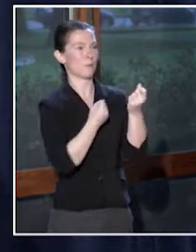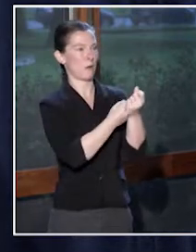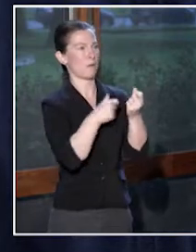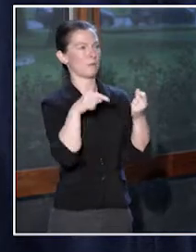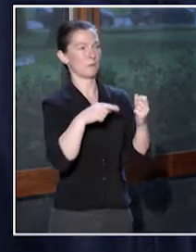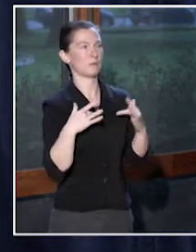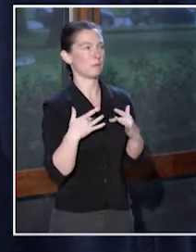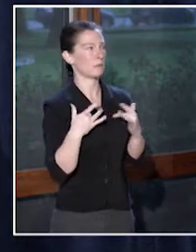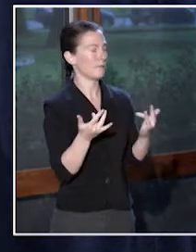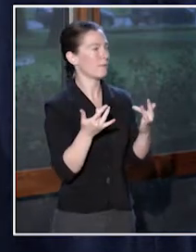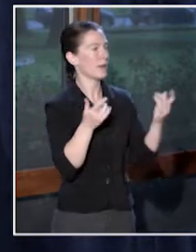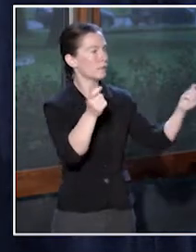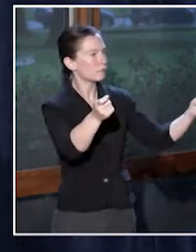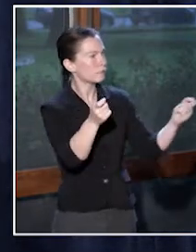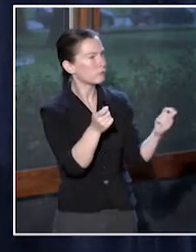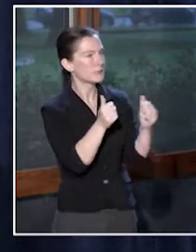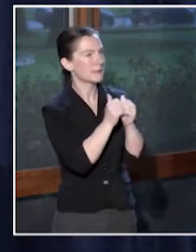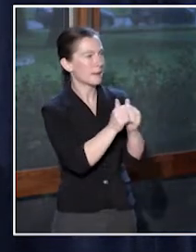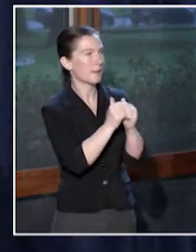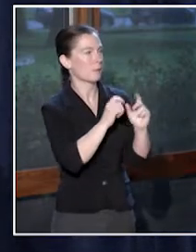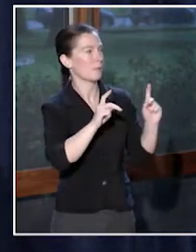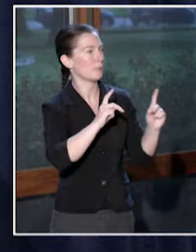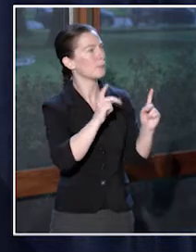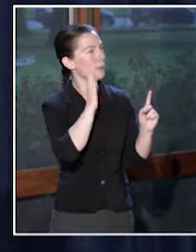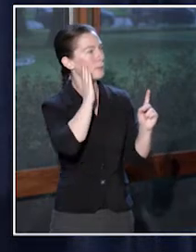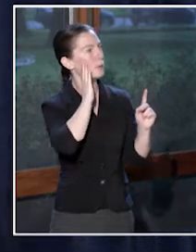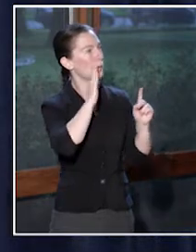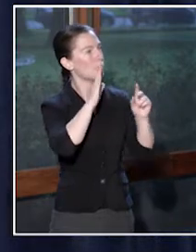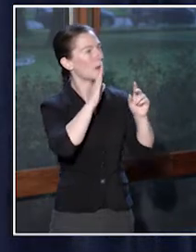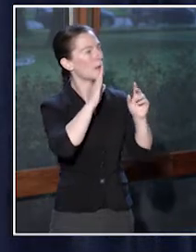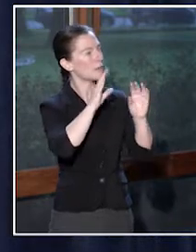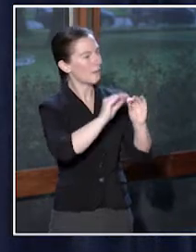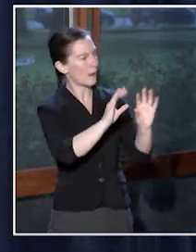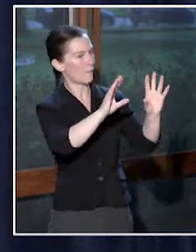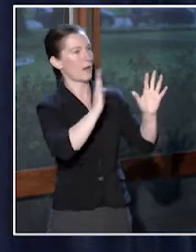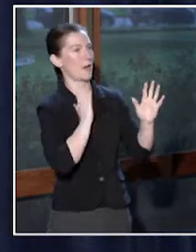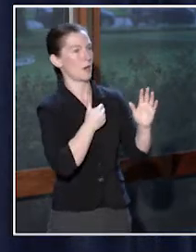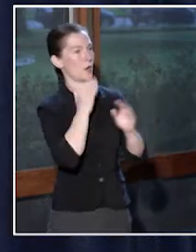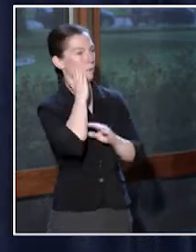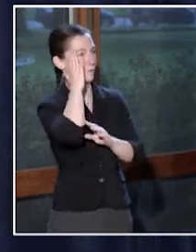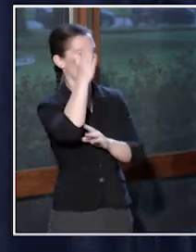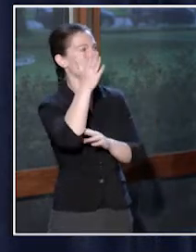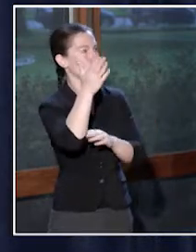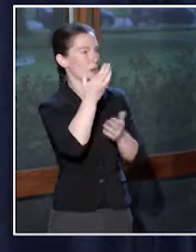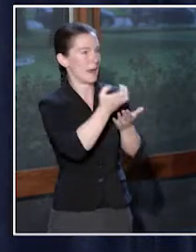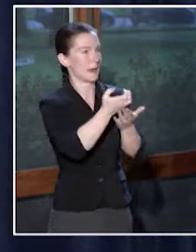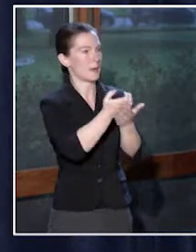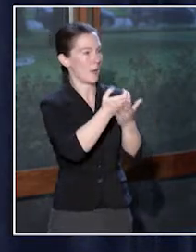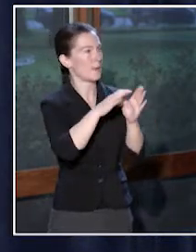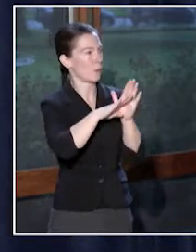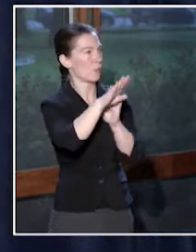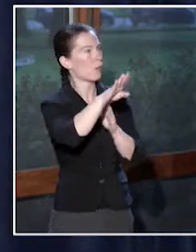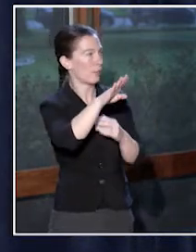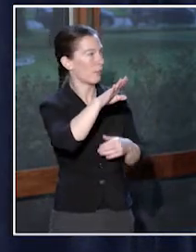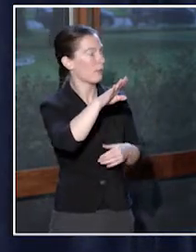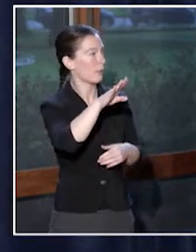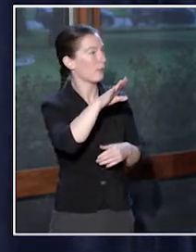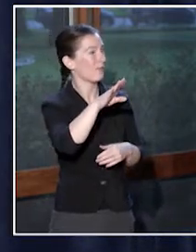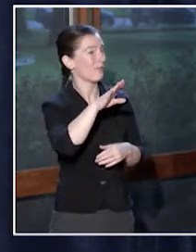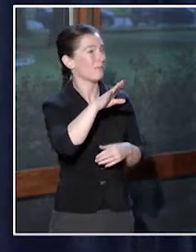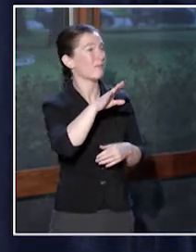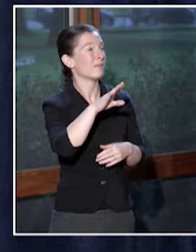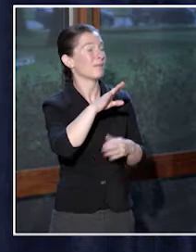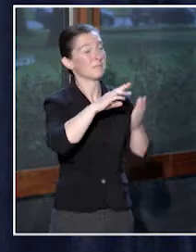together those who will define our economic and future growth, and that's young people. And so I'm calling on businesses that are